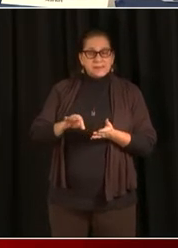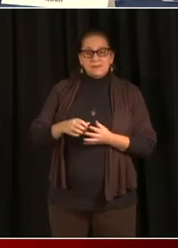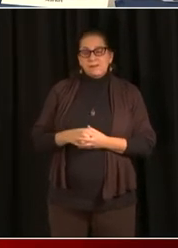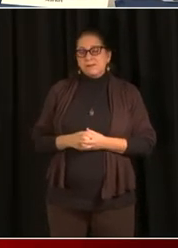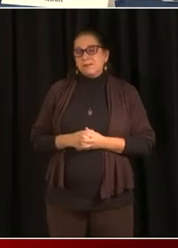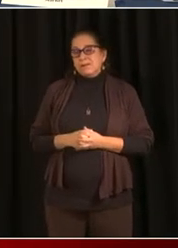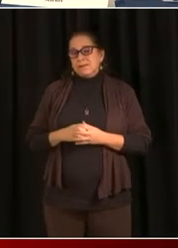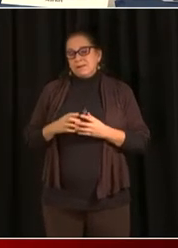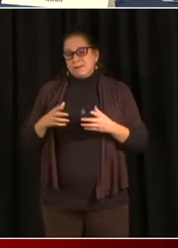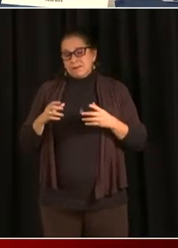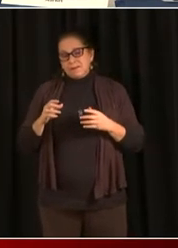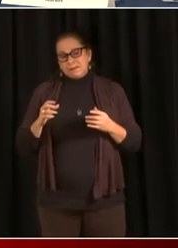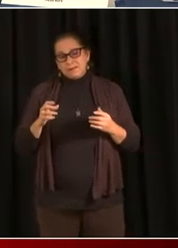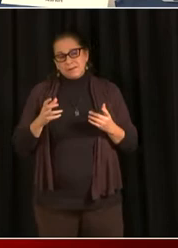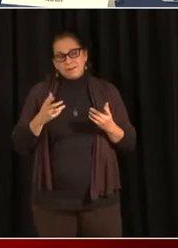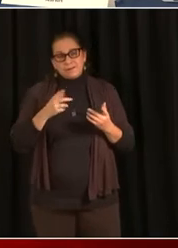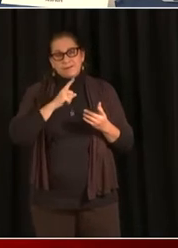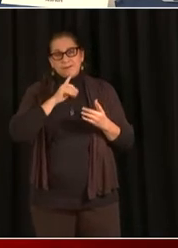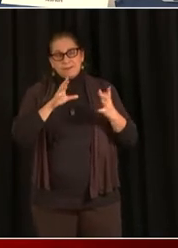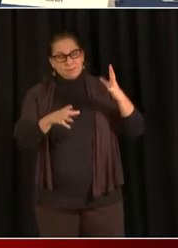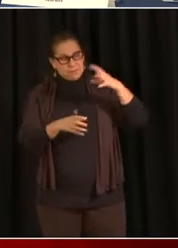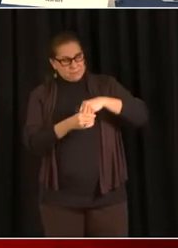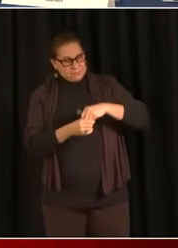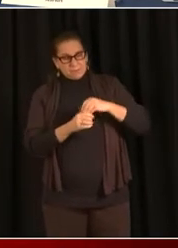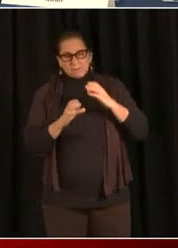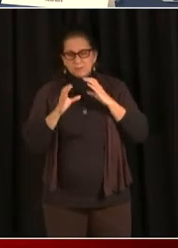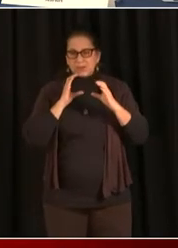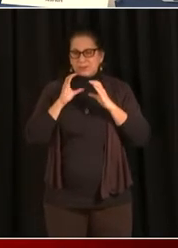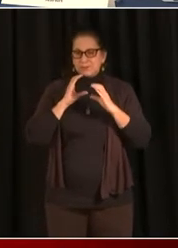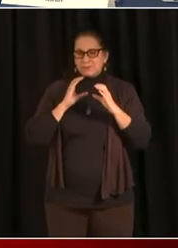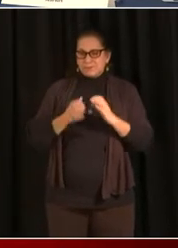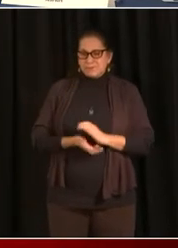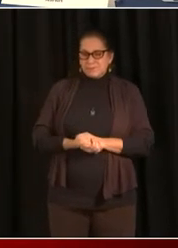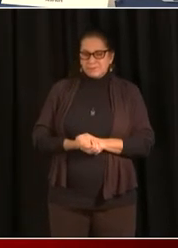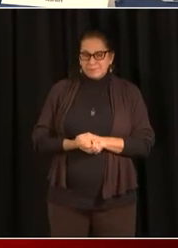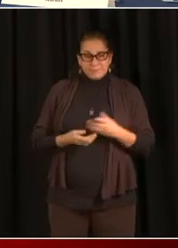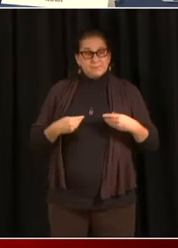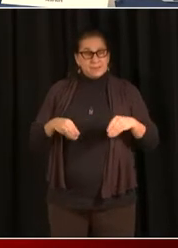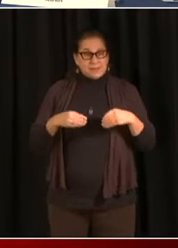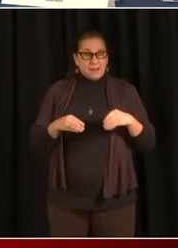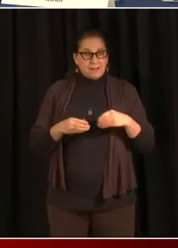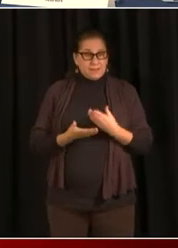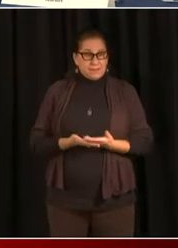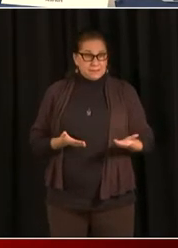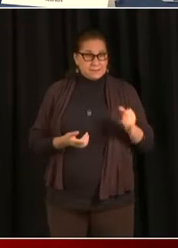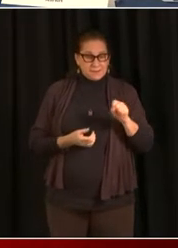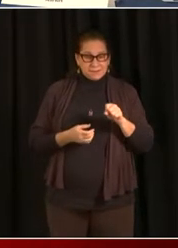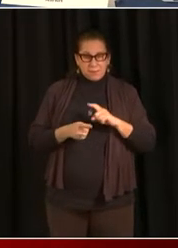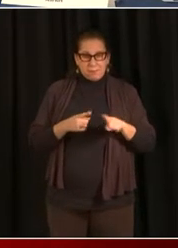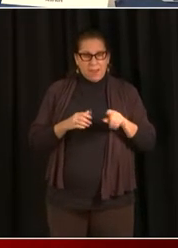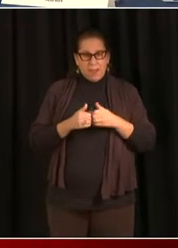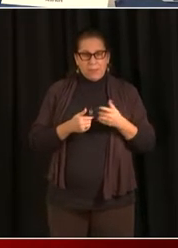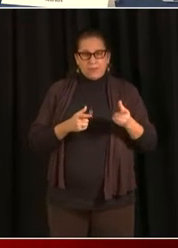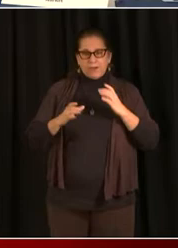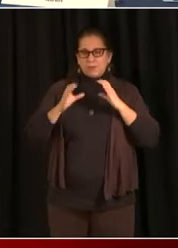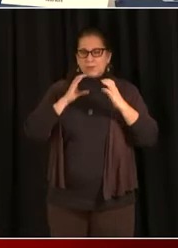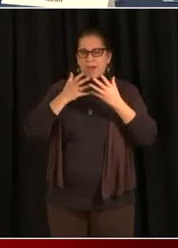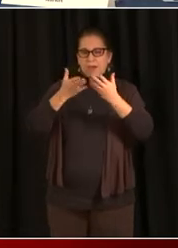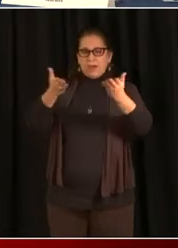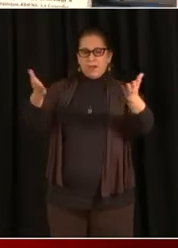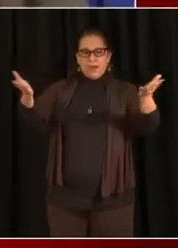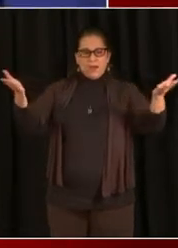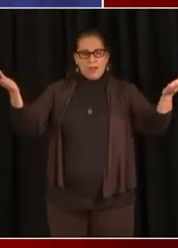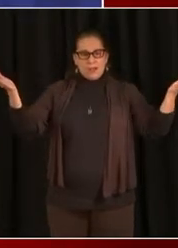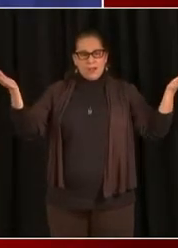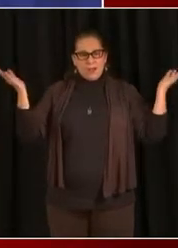is communication. And the communication that the deputy mayors and the mayor's office is all working on here today, making sure that